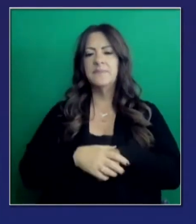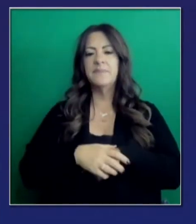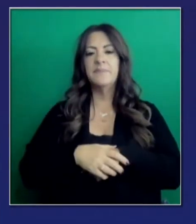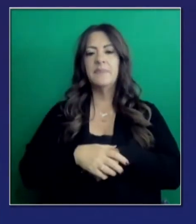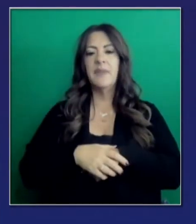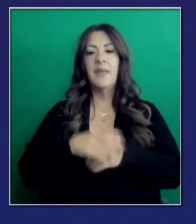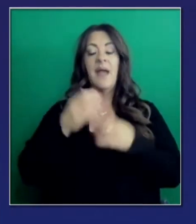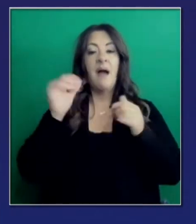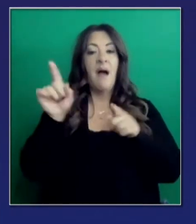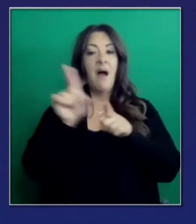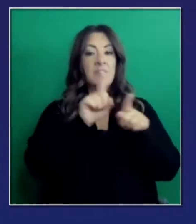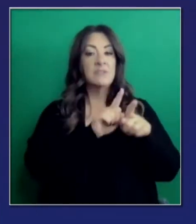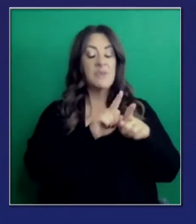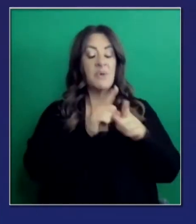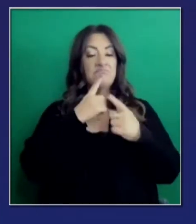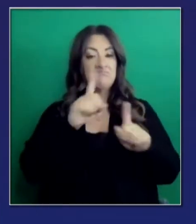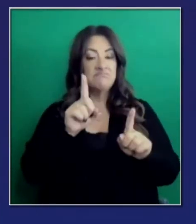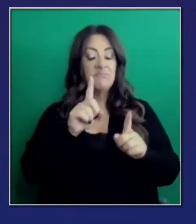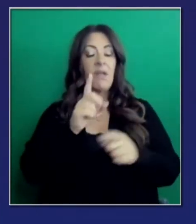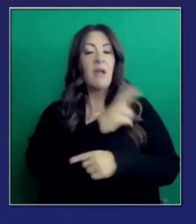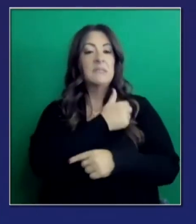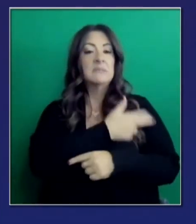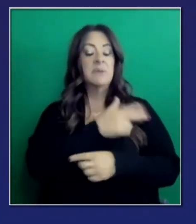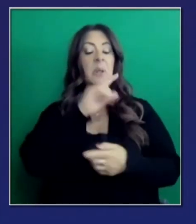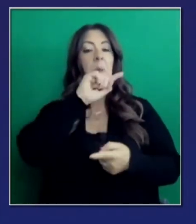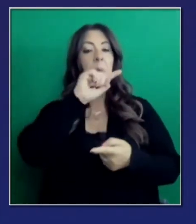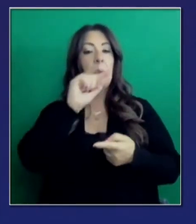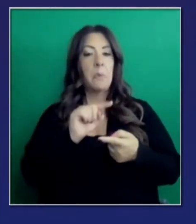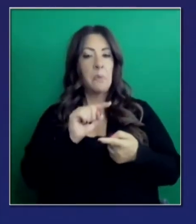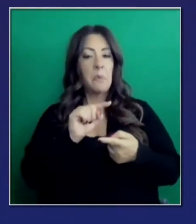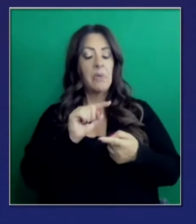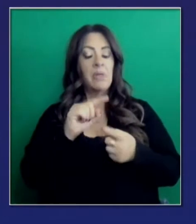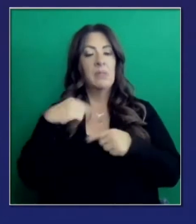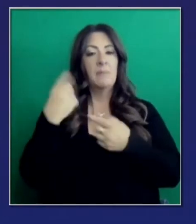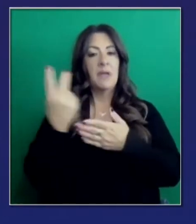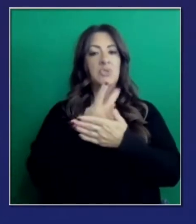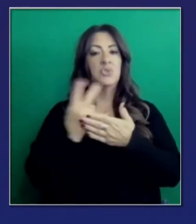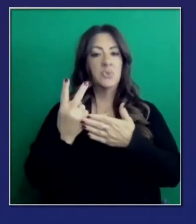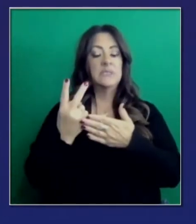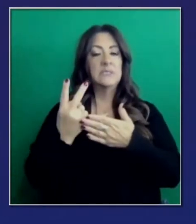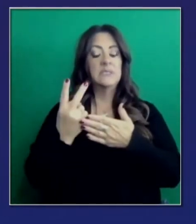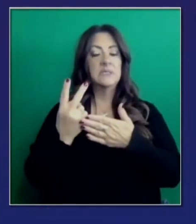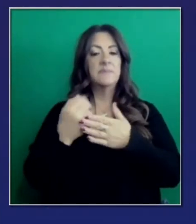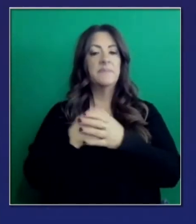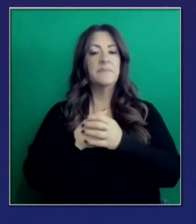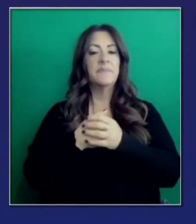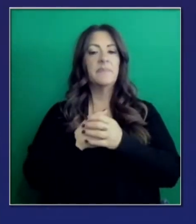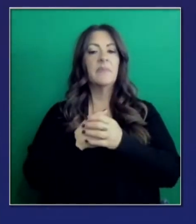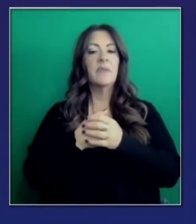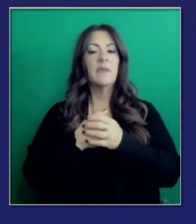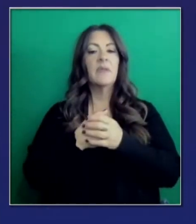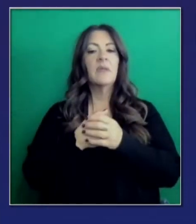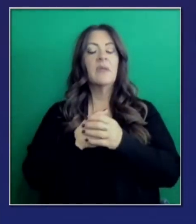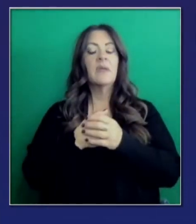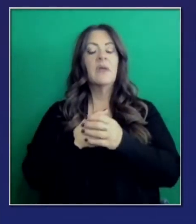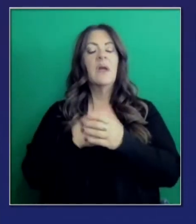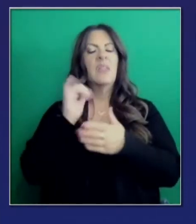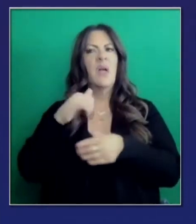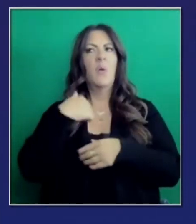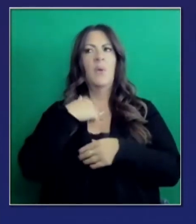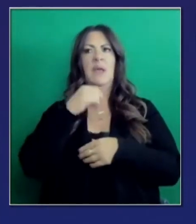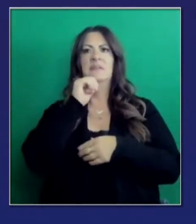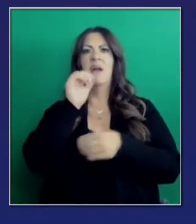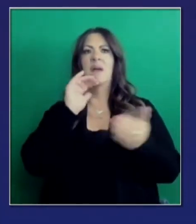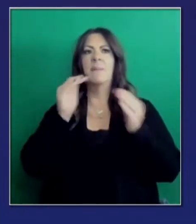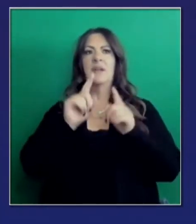of 20% now in the state over a 2-week period, down. Not a rate of increase declining as we've seen in the past.